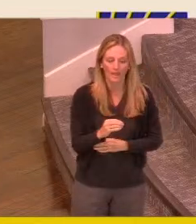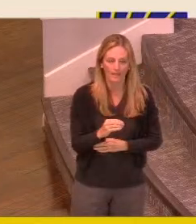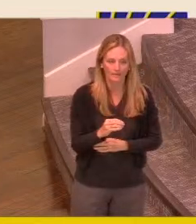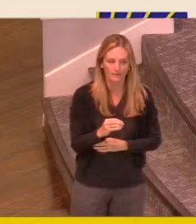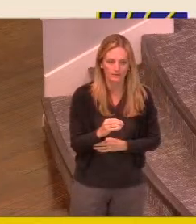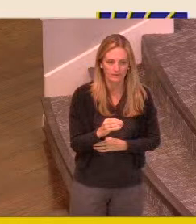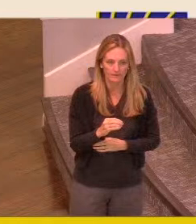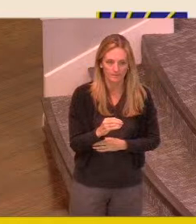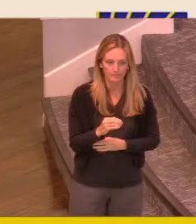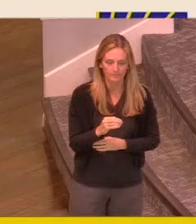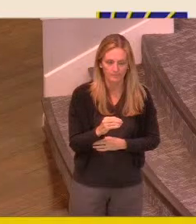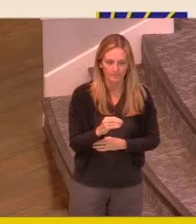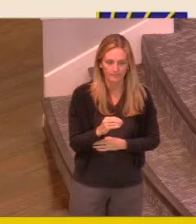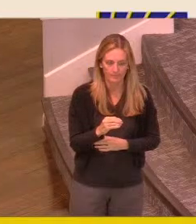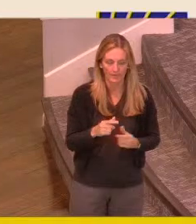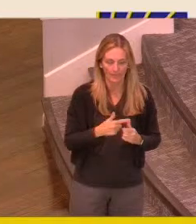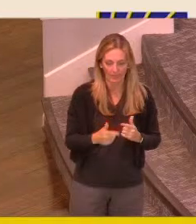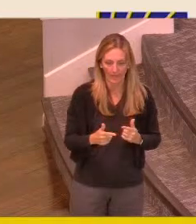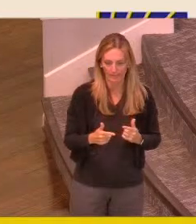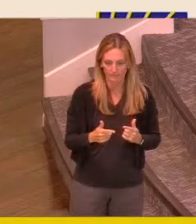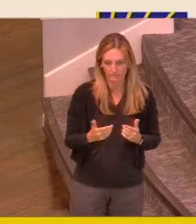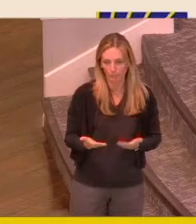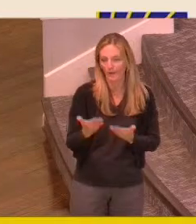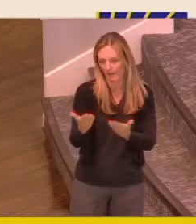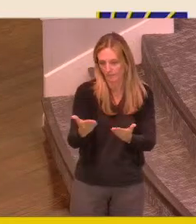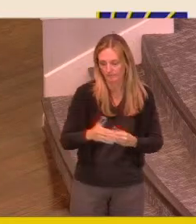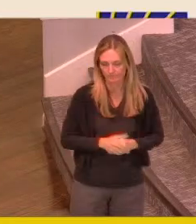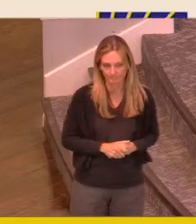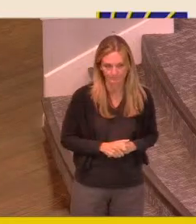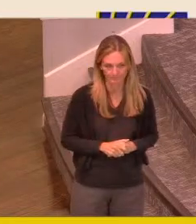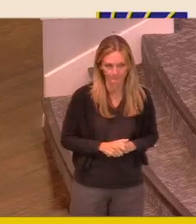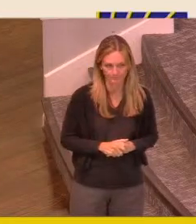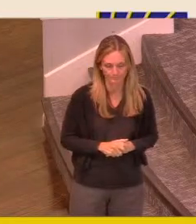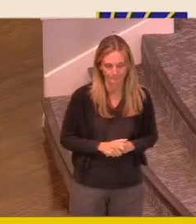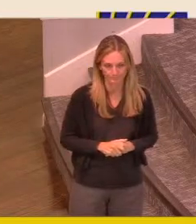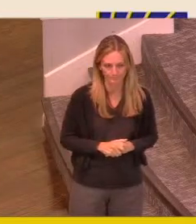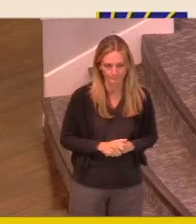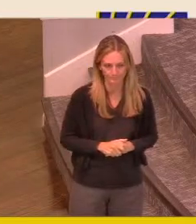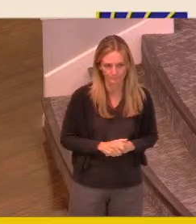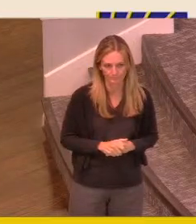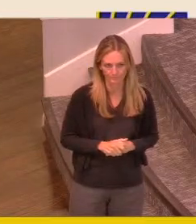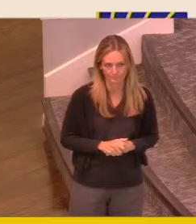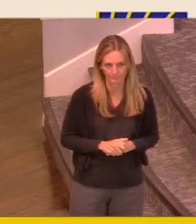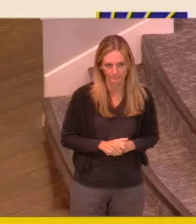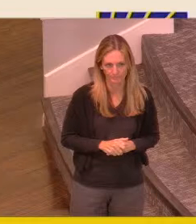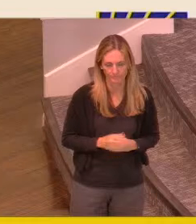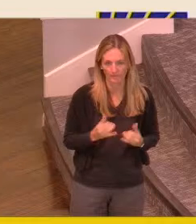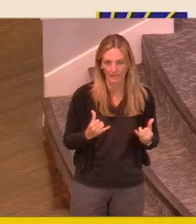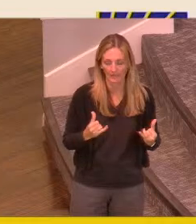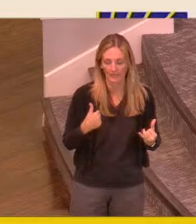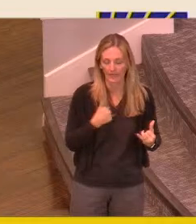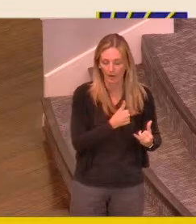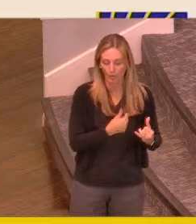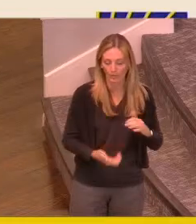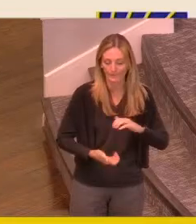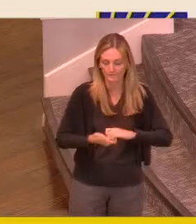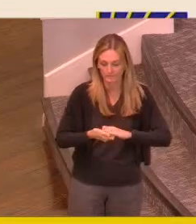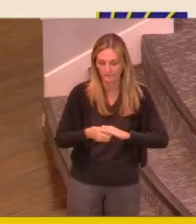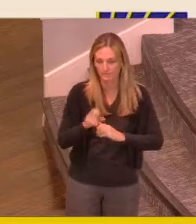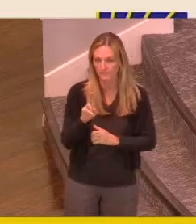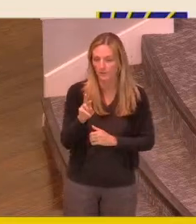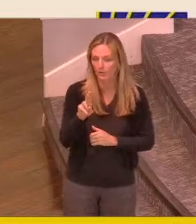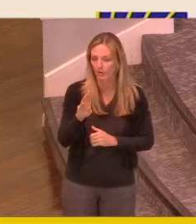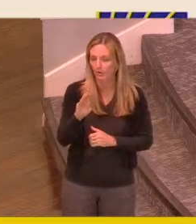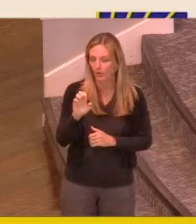those recommendations. And as you all know, we partnered with the Urban Schools Human Capital